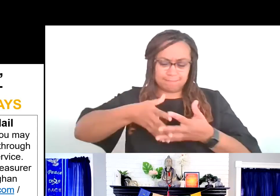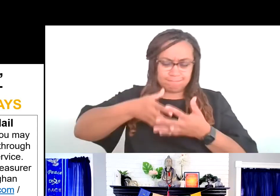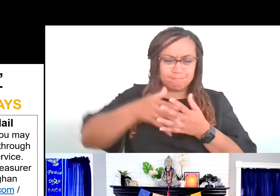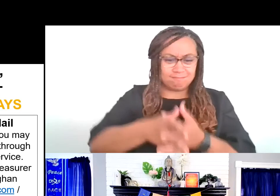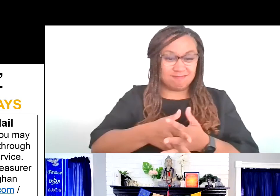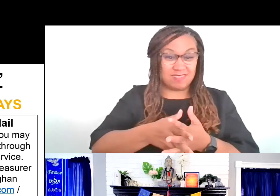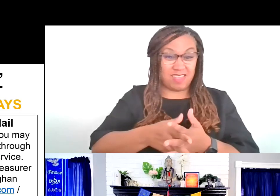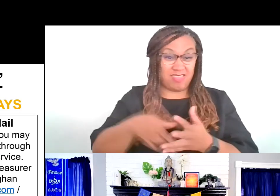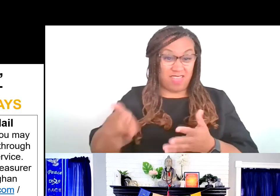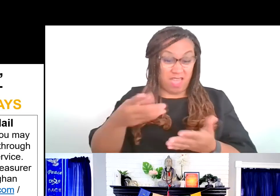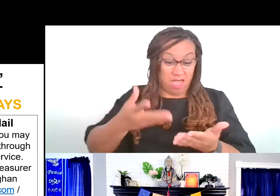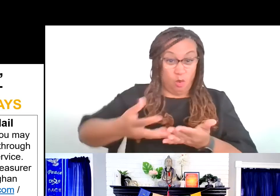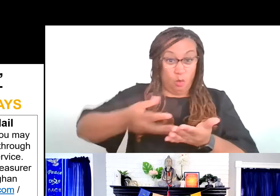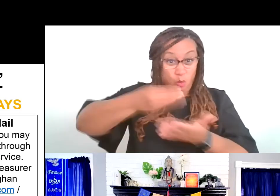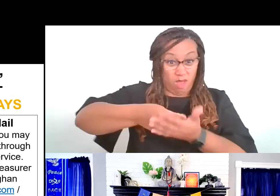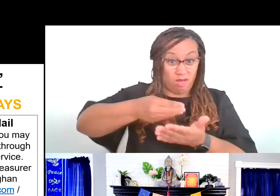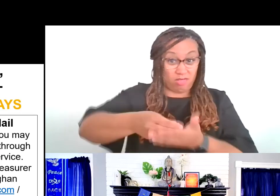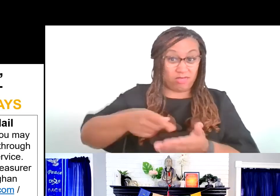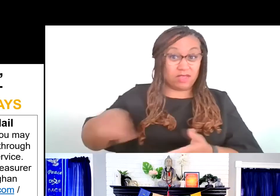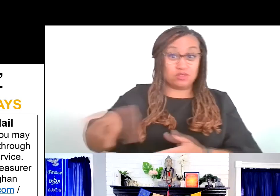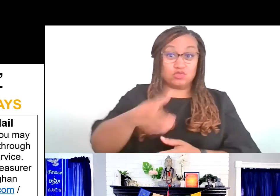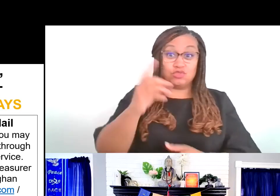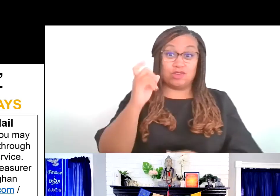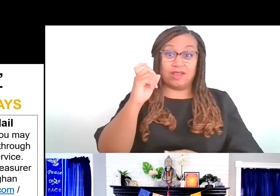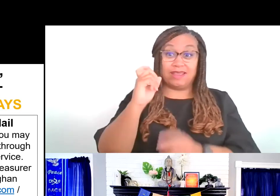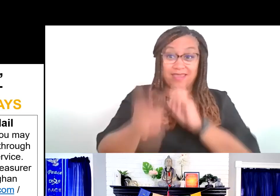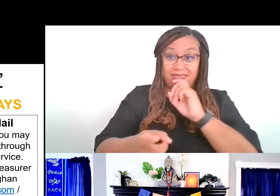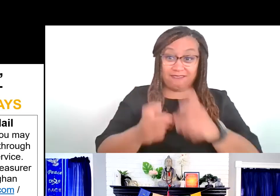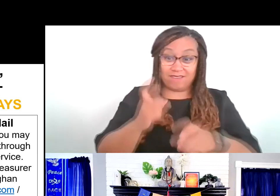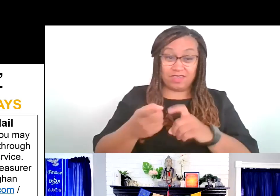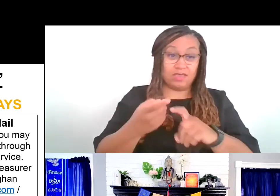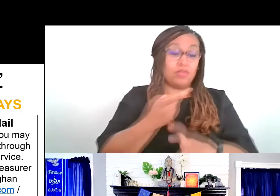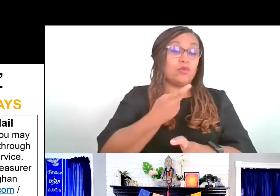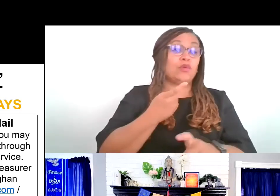tithing through PayPal, through text to giving,